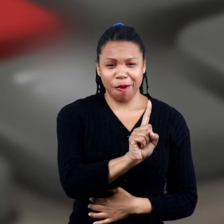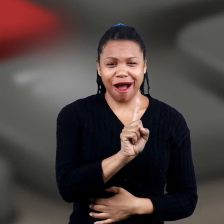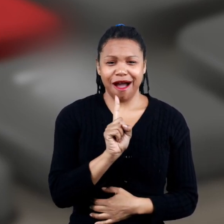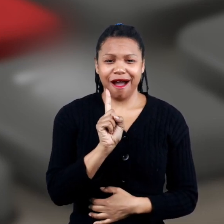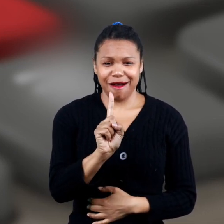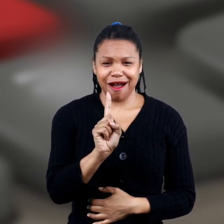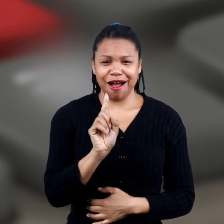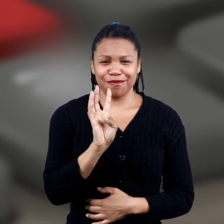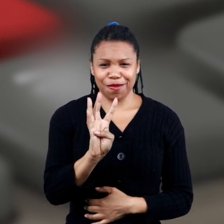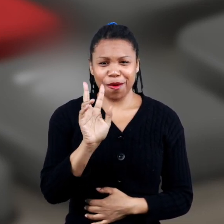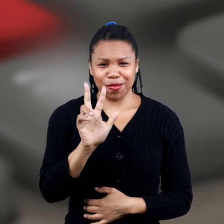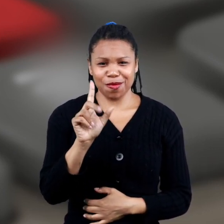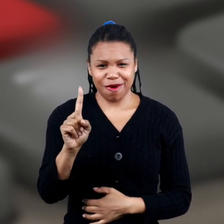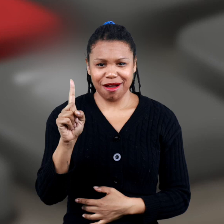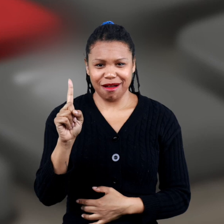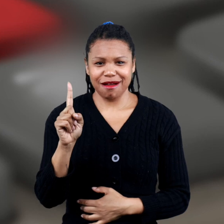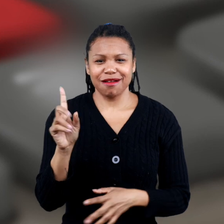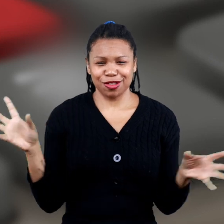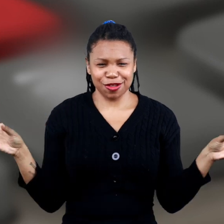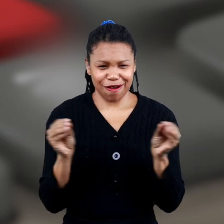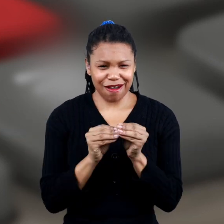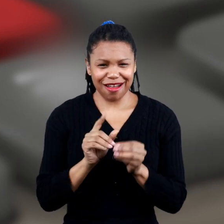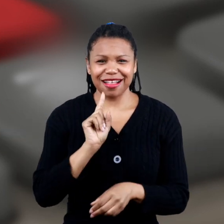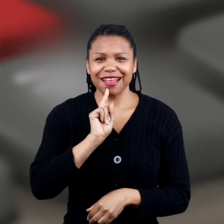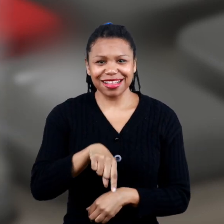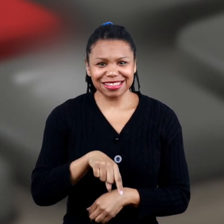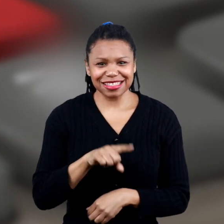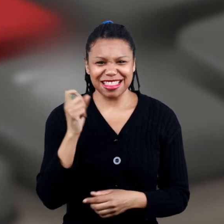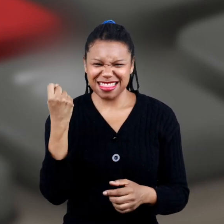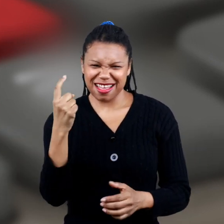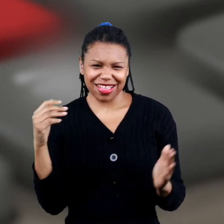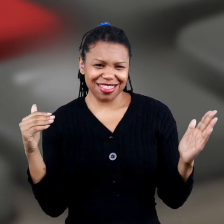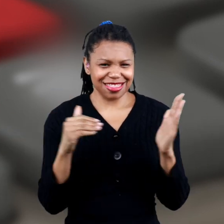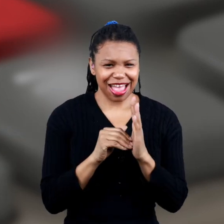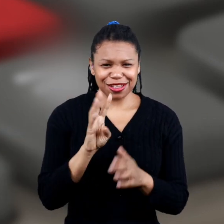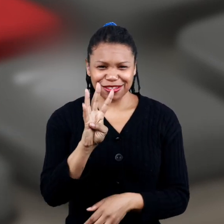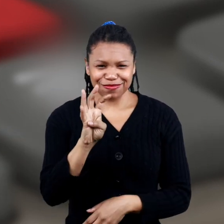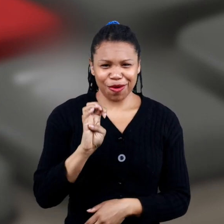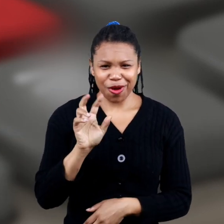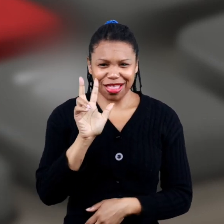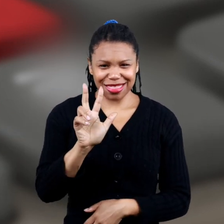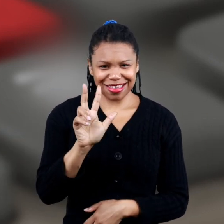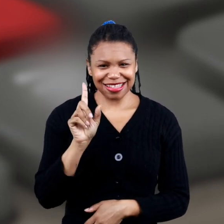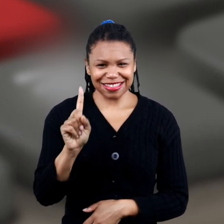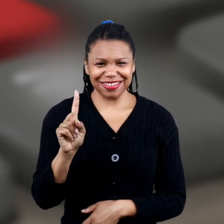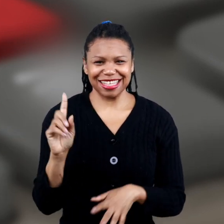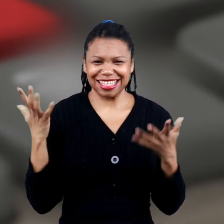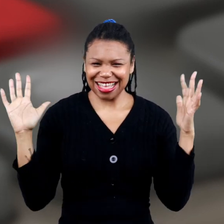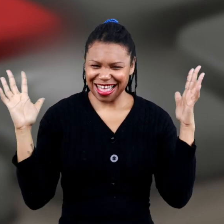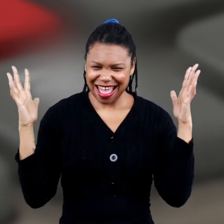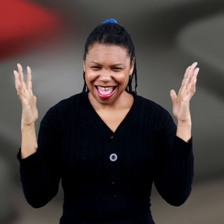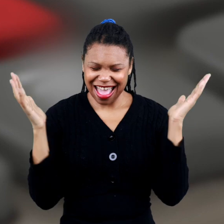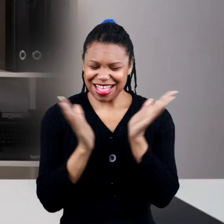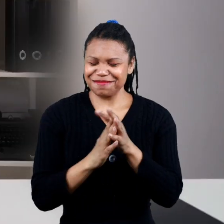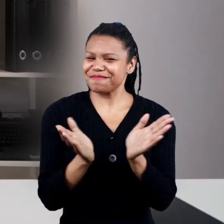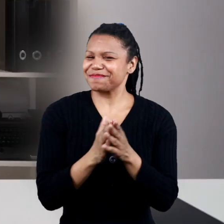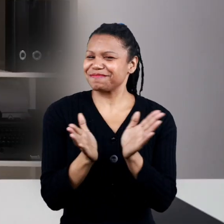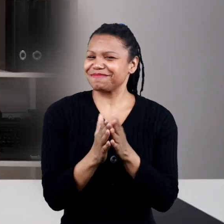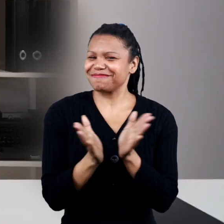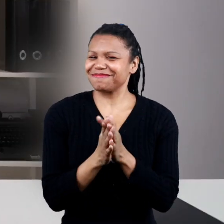which is eleven. So what do you got? Yep, eleven thousand four hundred thirty-one.